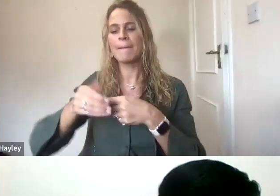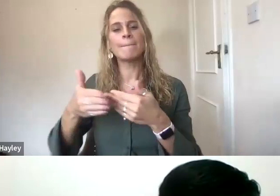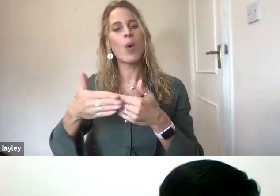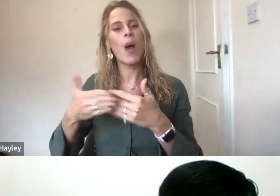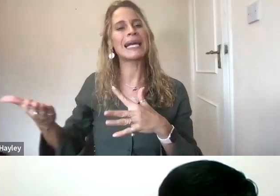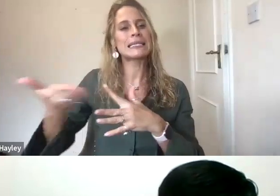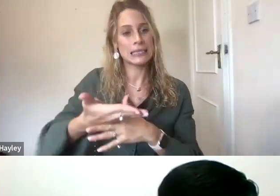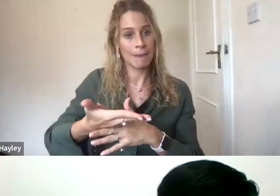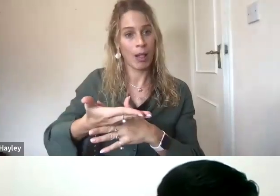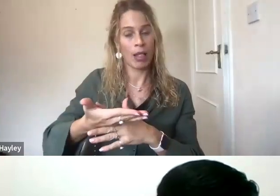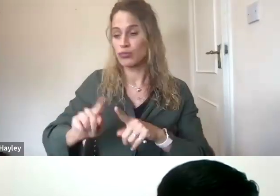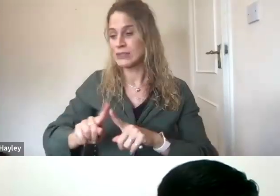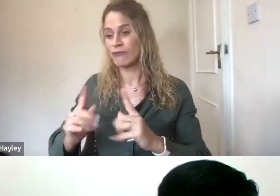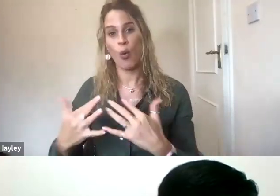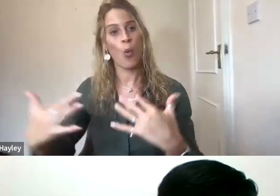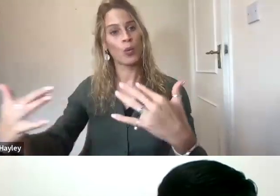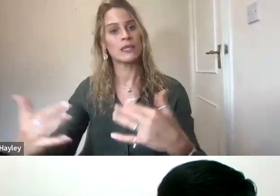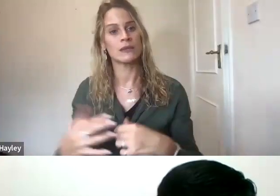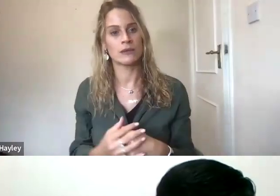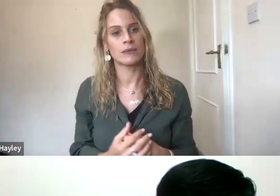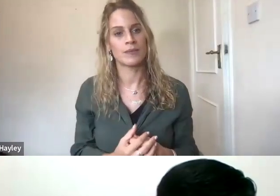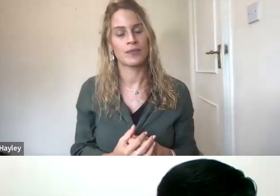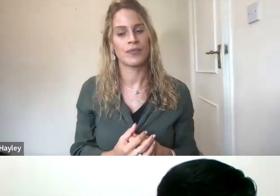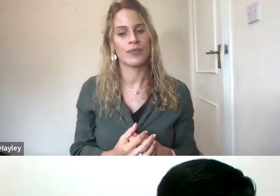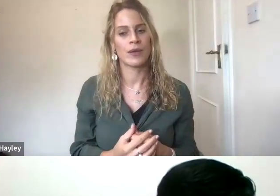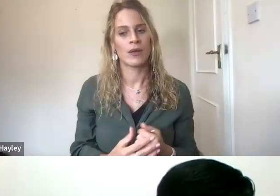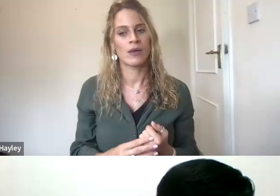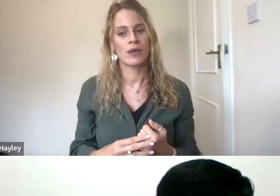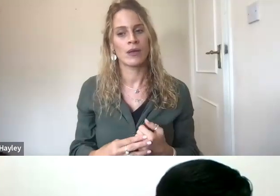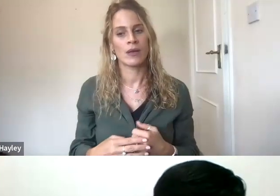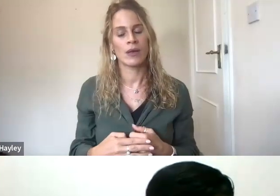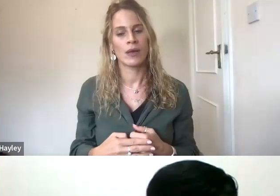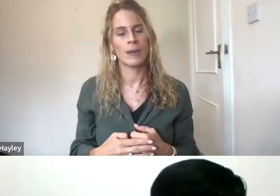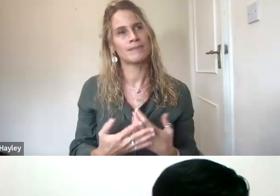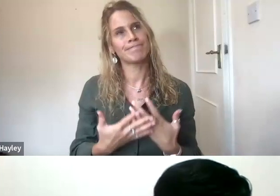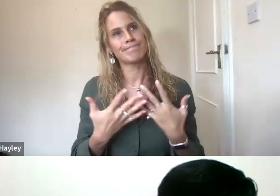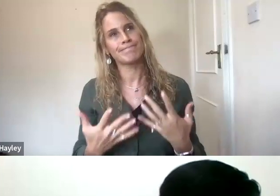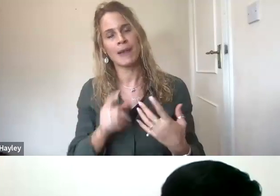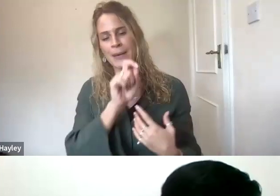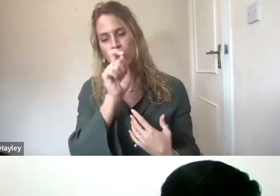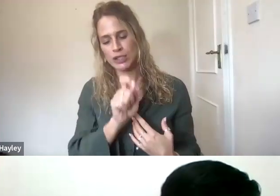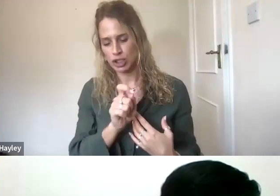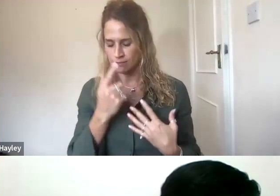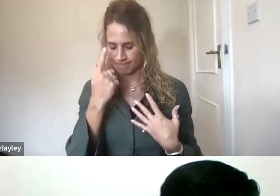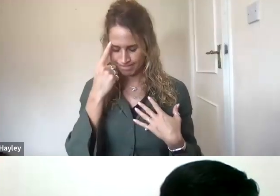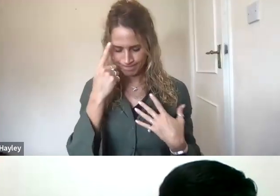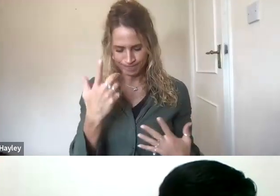guess. And when the question of whether you identified